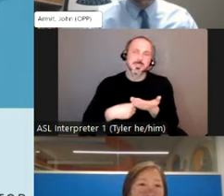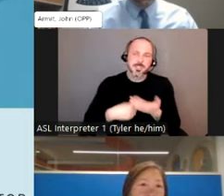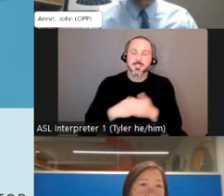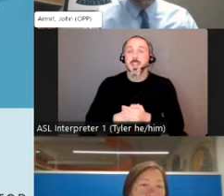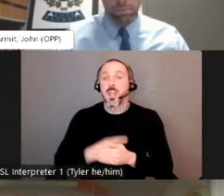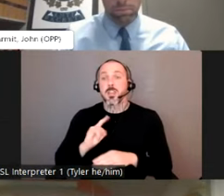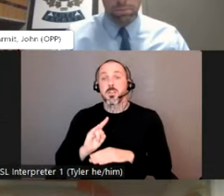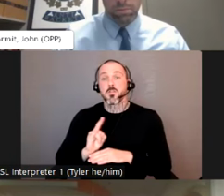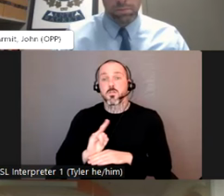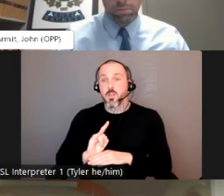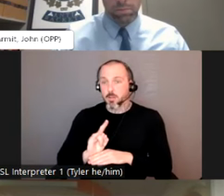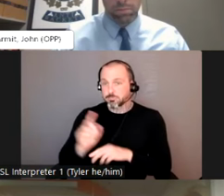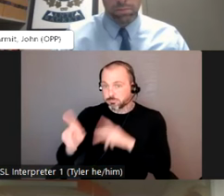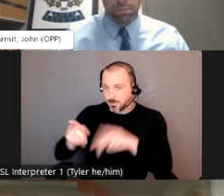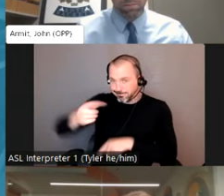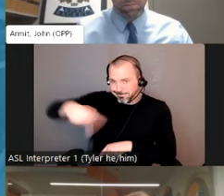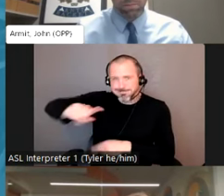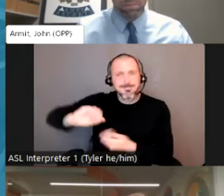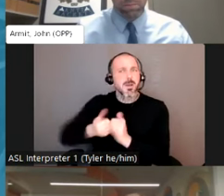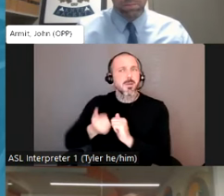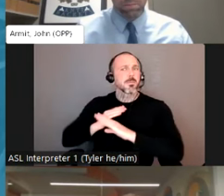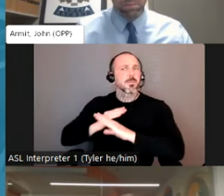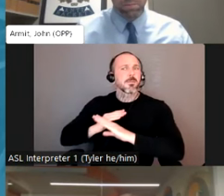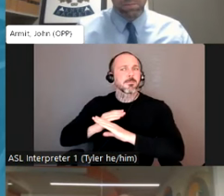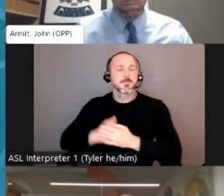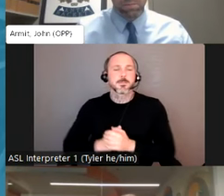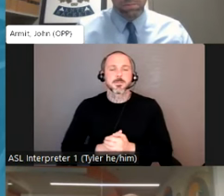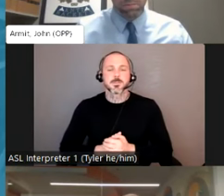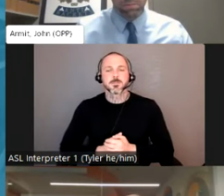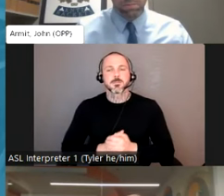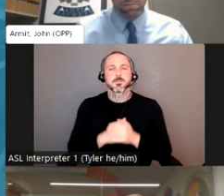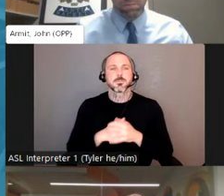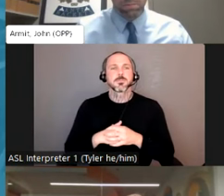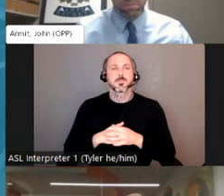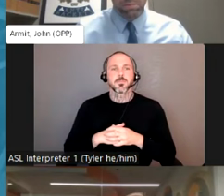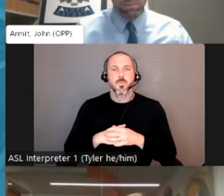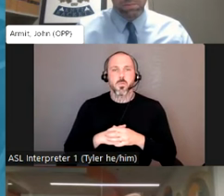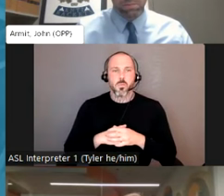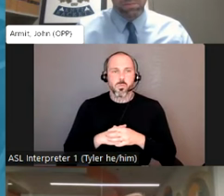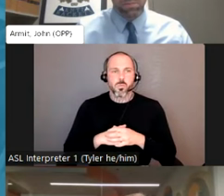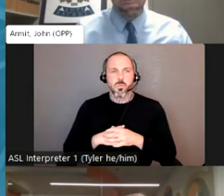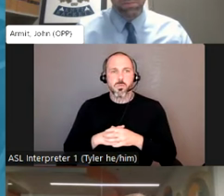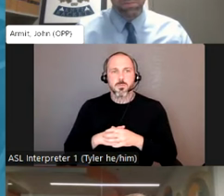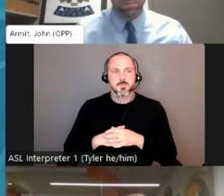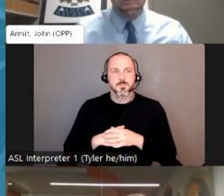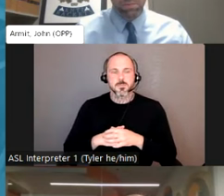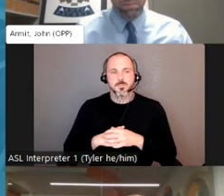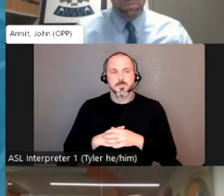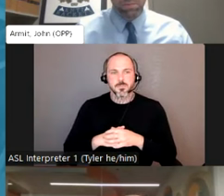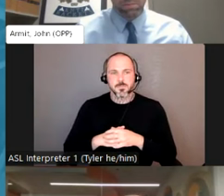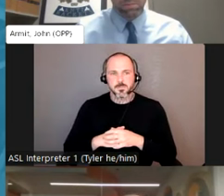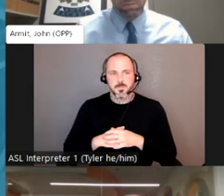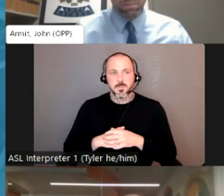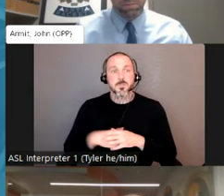fraudsters. So before we get into our fraud prevention messages, I'd like to take a moment to talk a little bit about